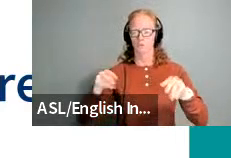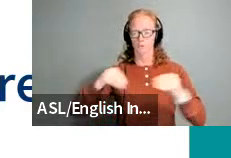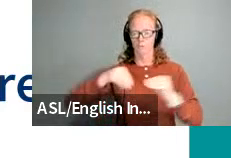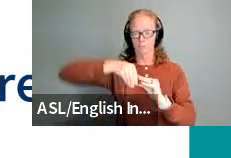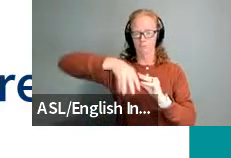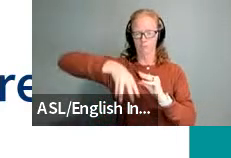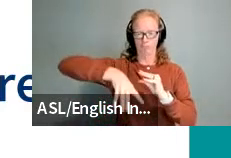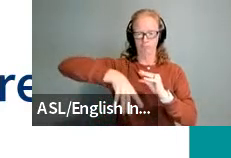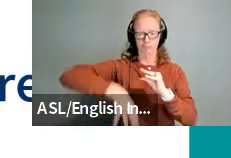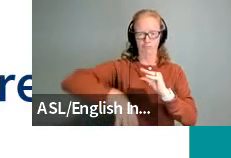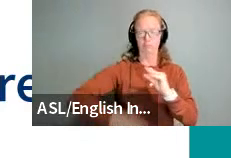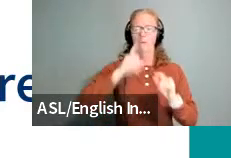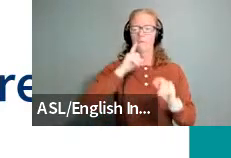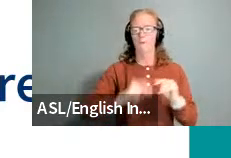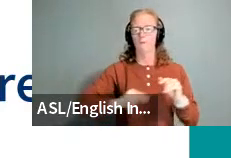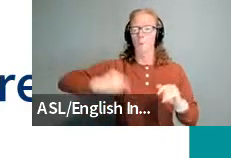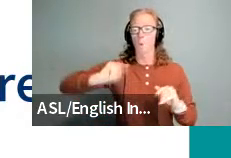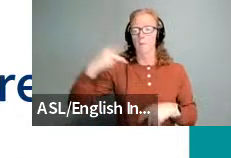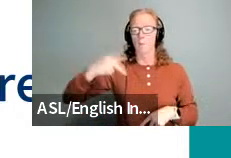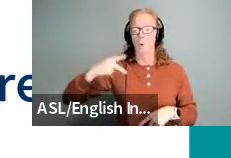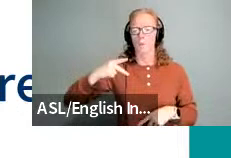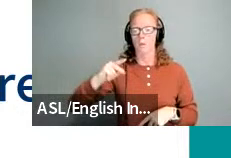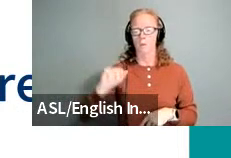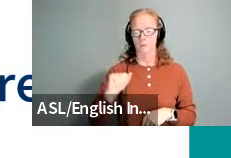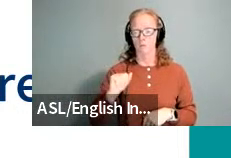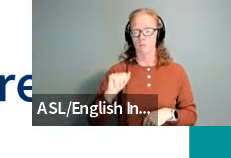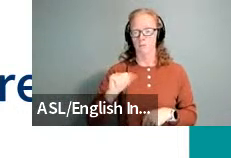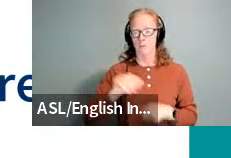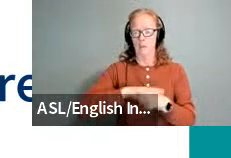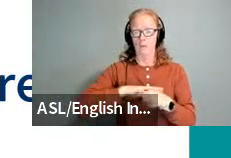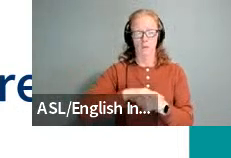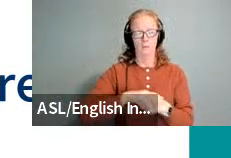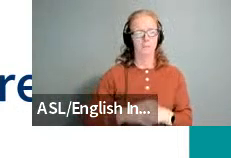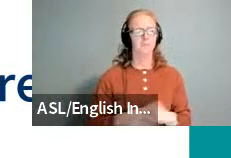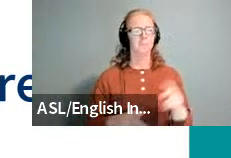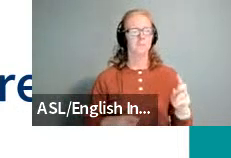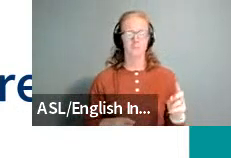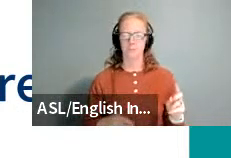area. And what that entails is there will be